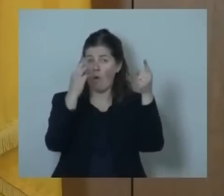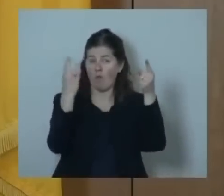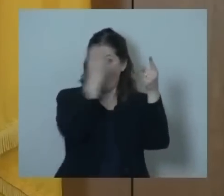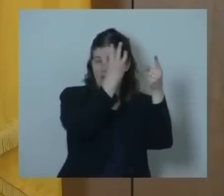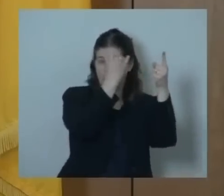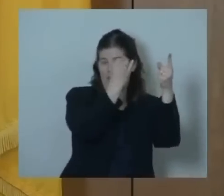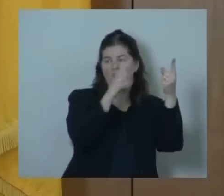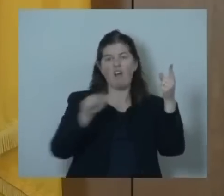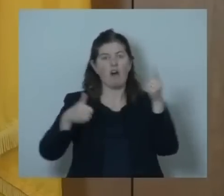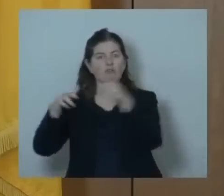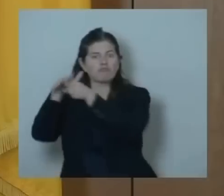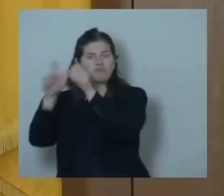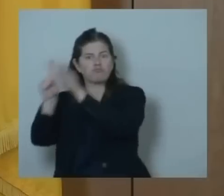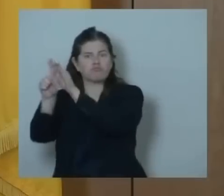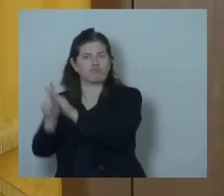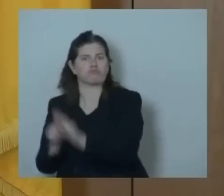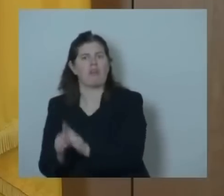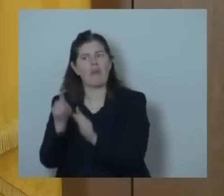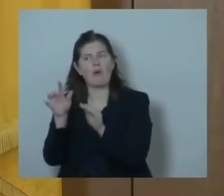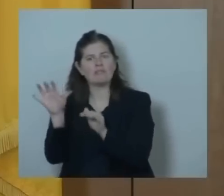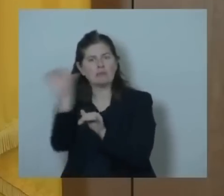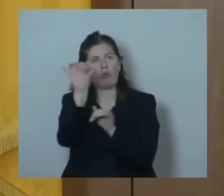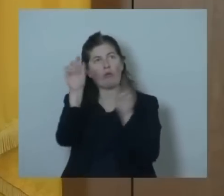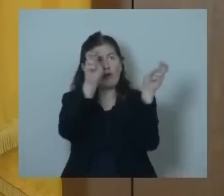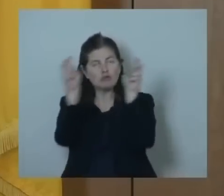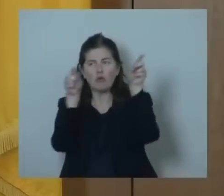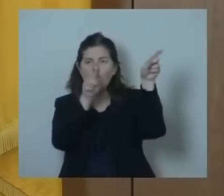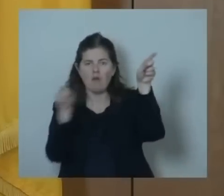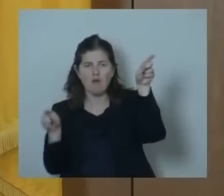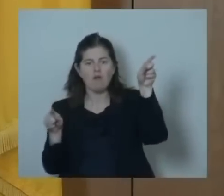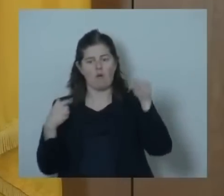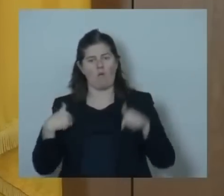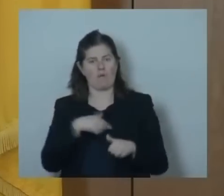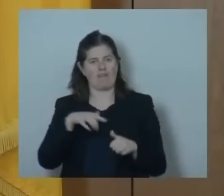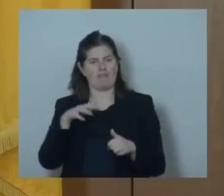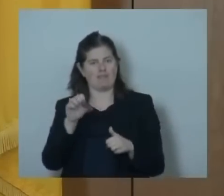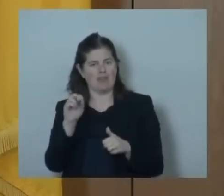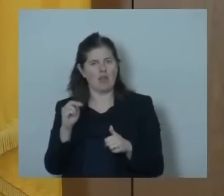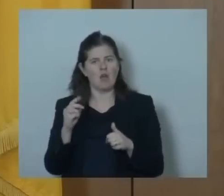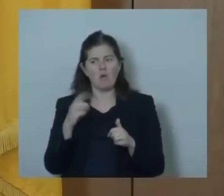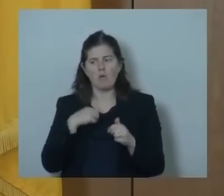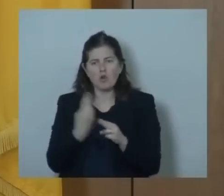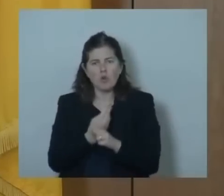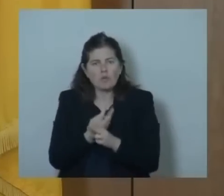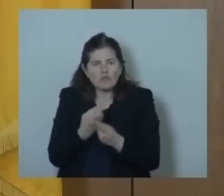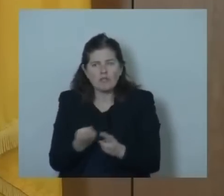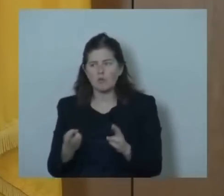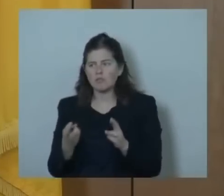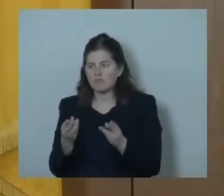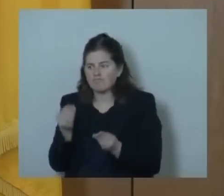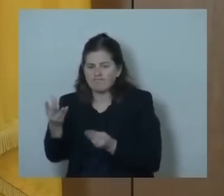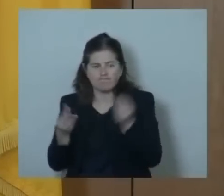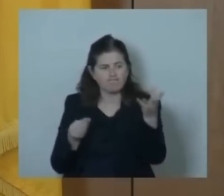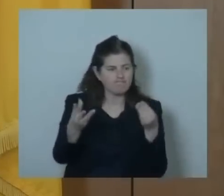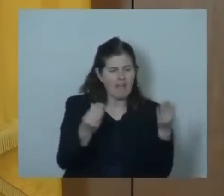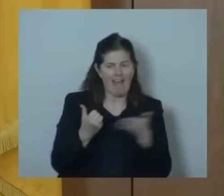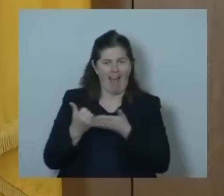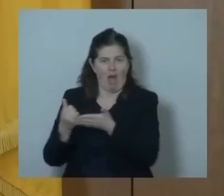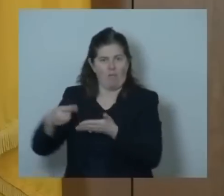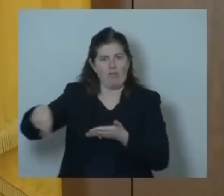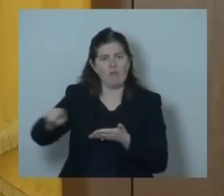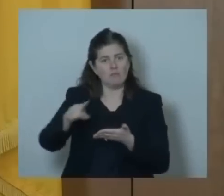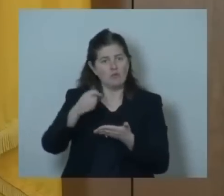other regions that will have similar issues, and this is a state that's going to wrap our resources around them and help them. It will